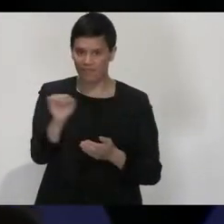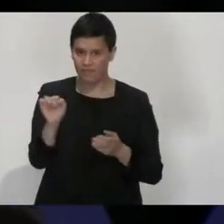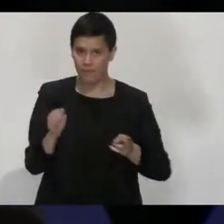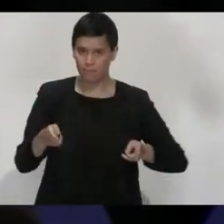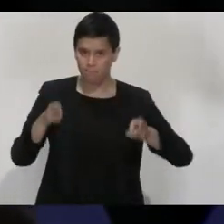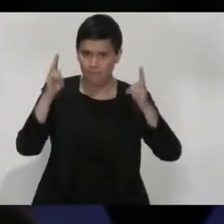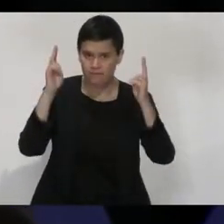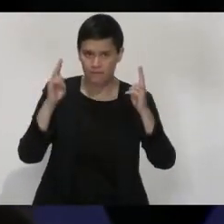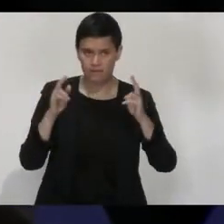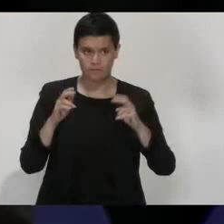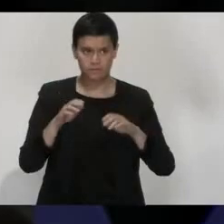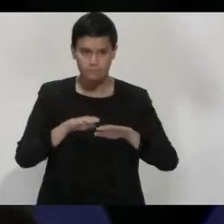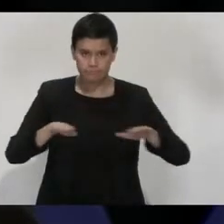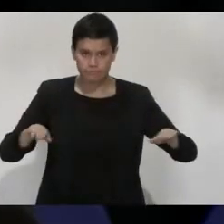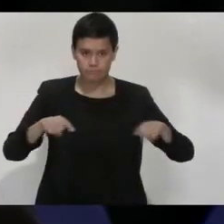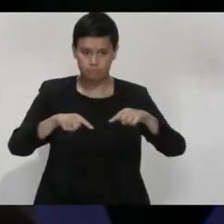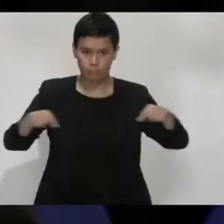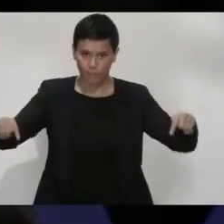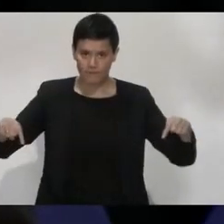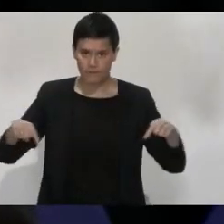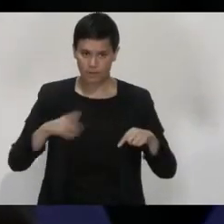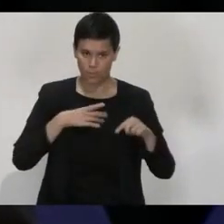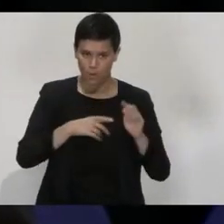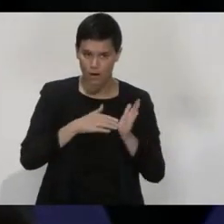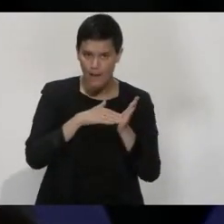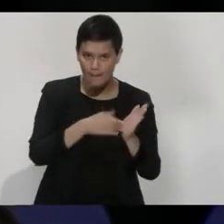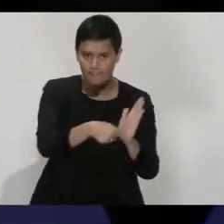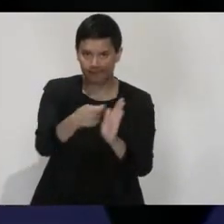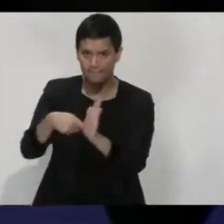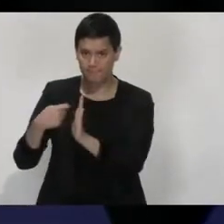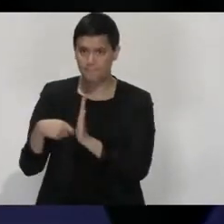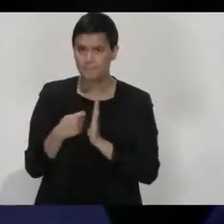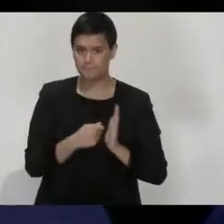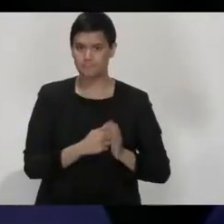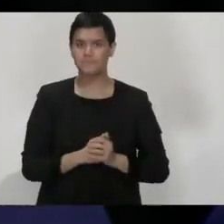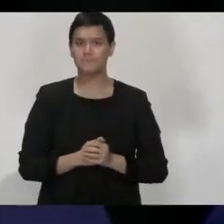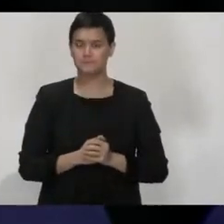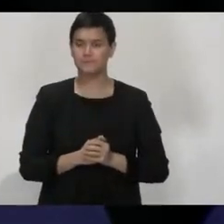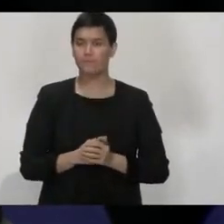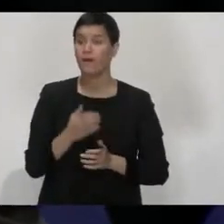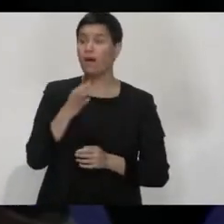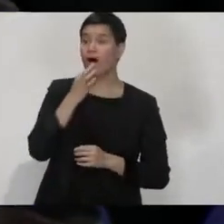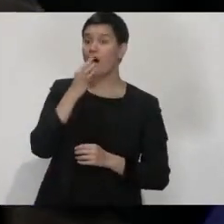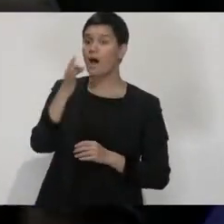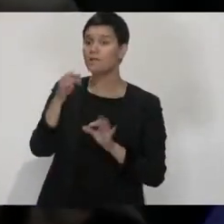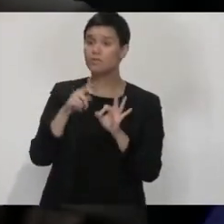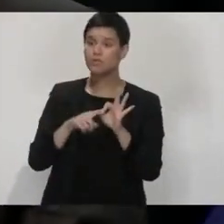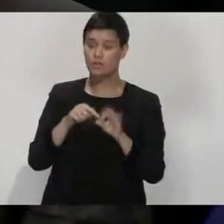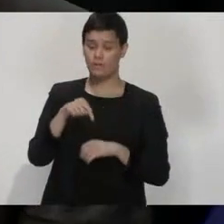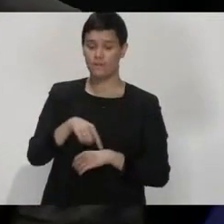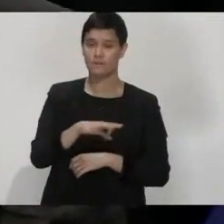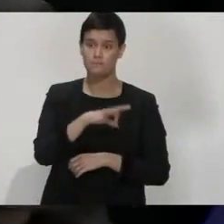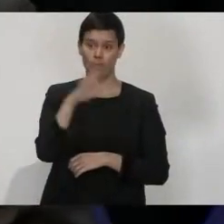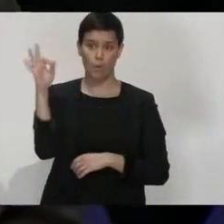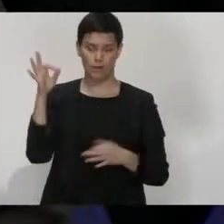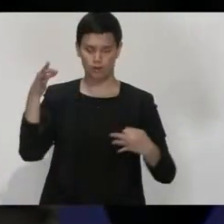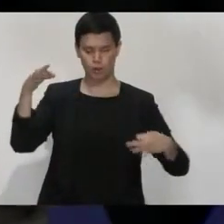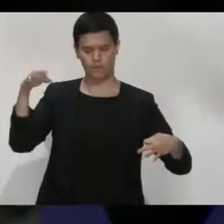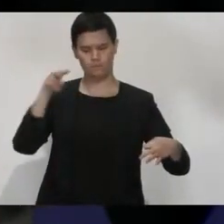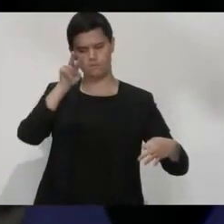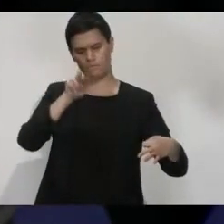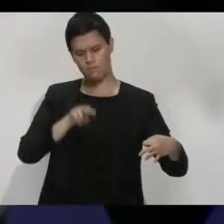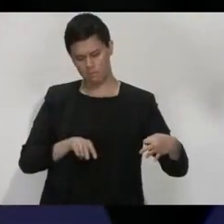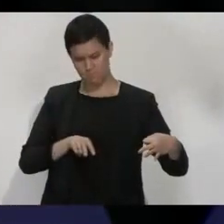for by part of the government, and it has been funded now. Jason. This morning, documents show that you shot down about $20